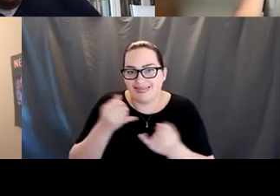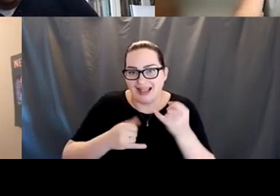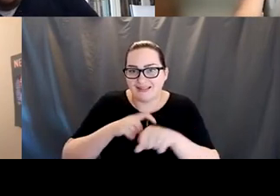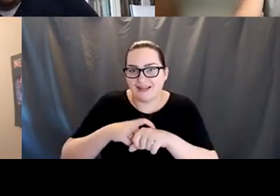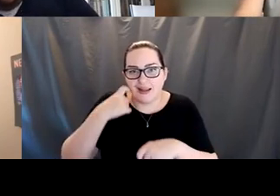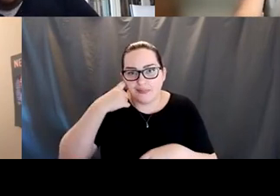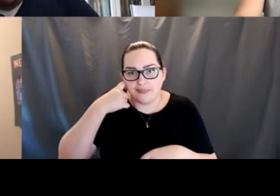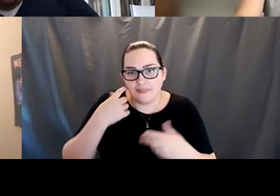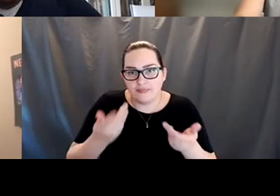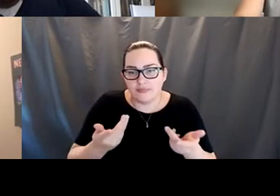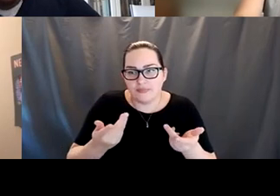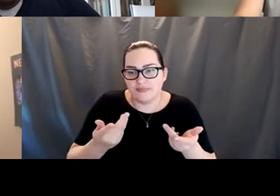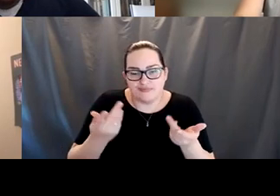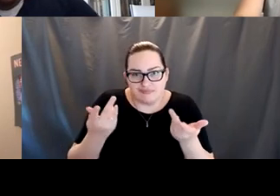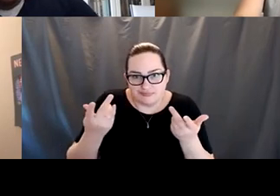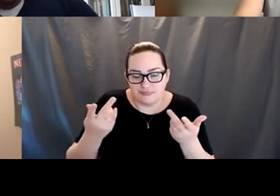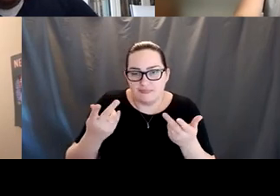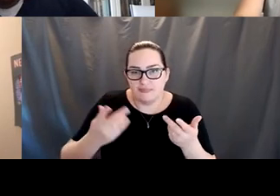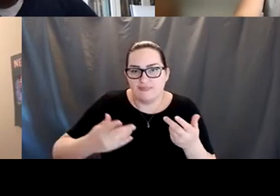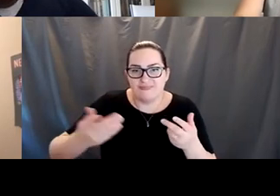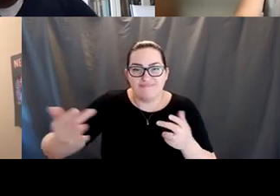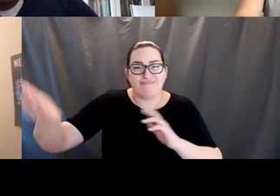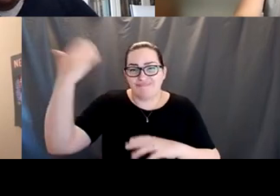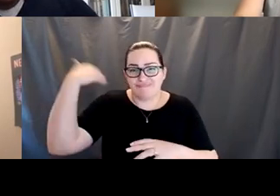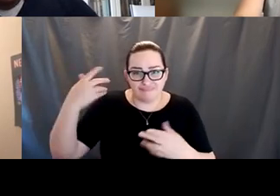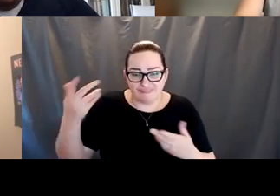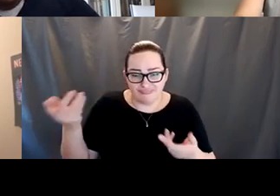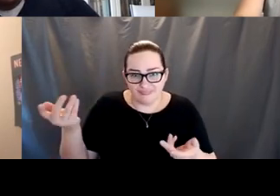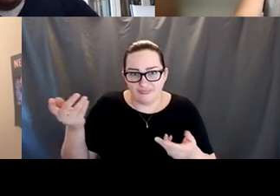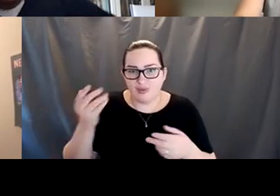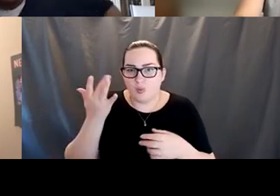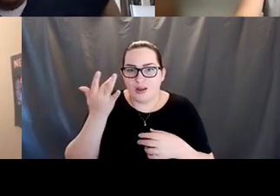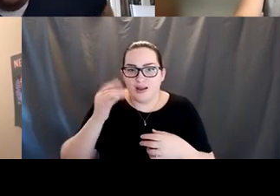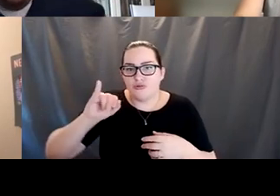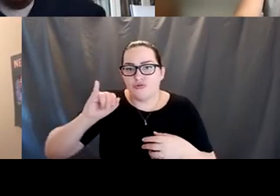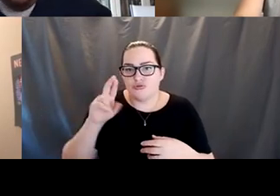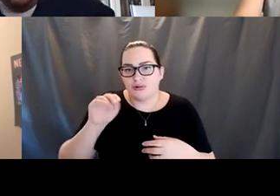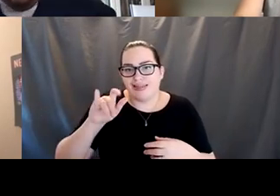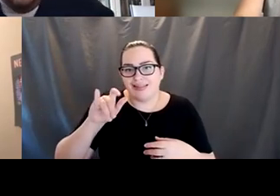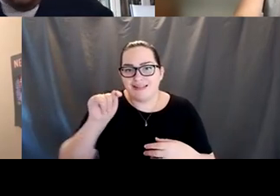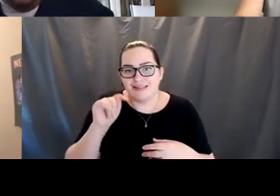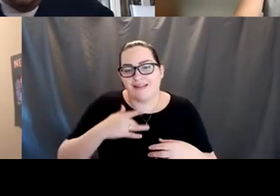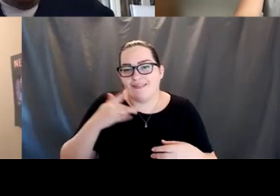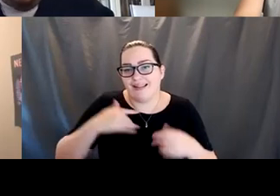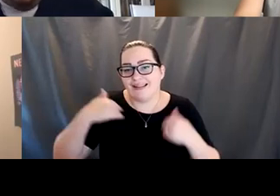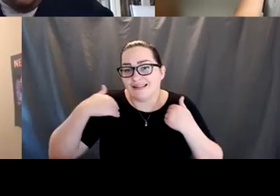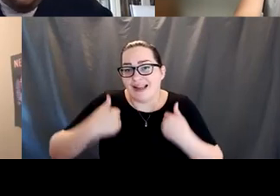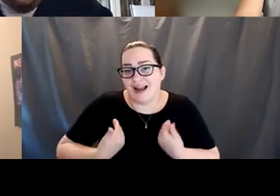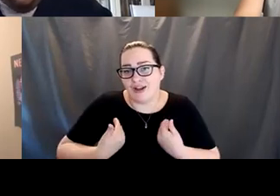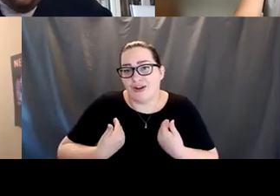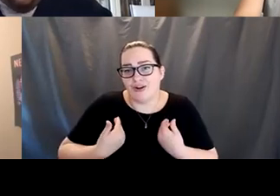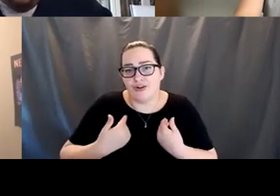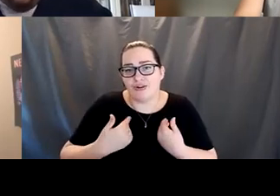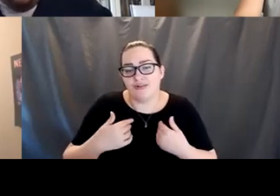We have a lot of leeway here, and that can lead to some bad journalism, of course. At the same